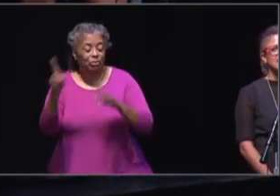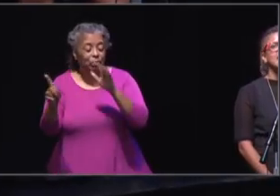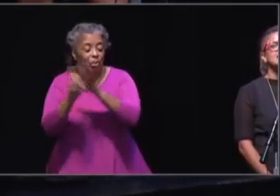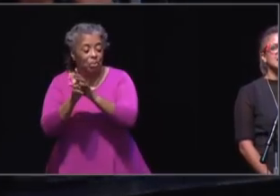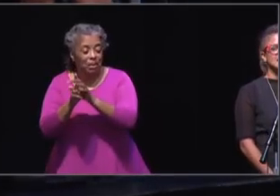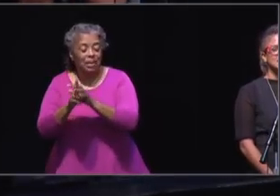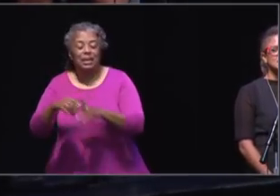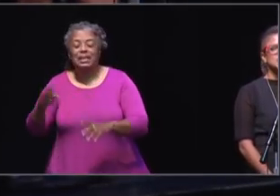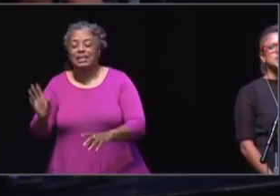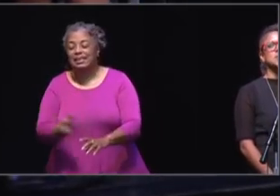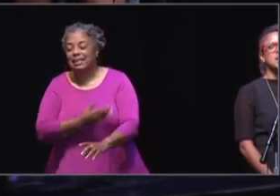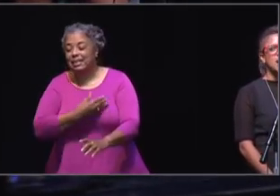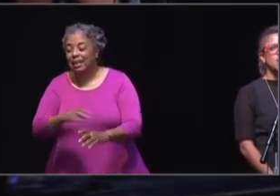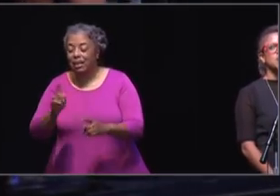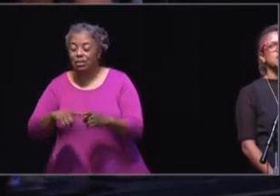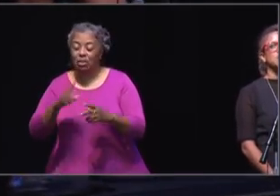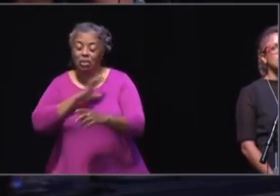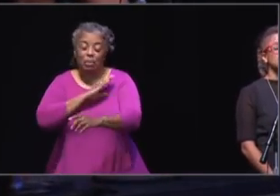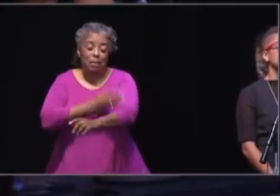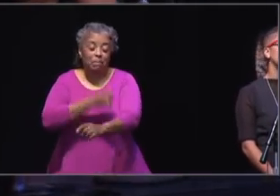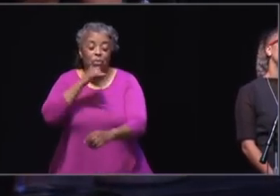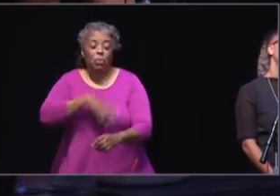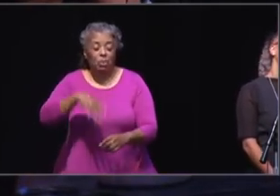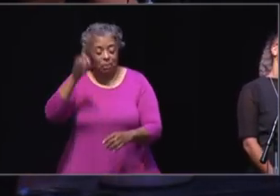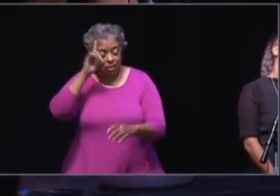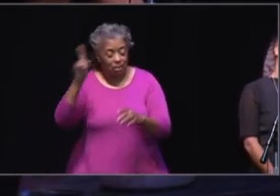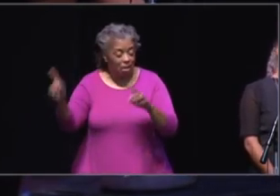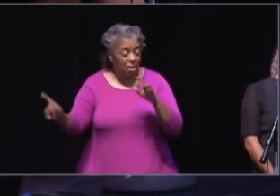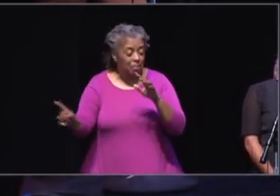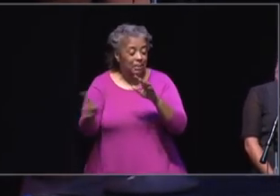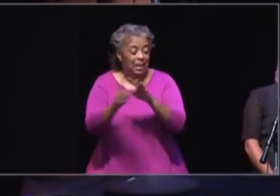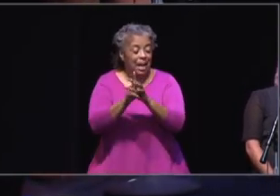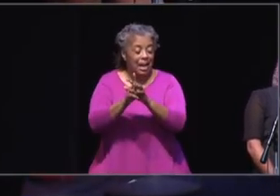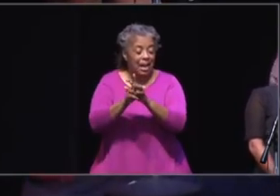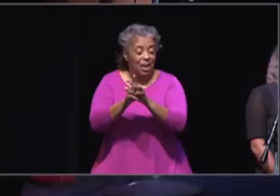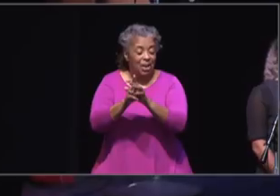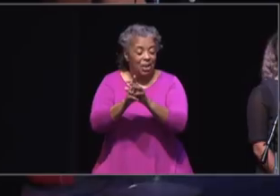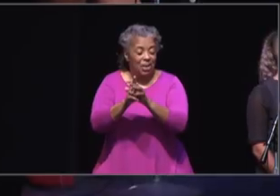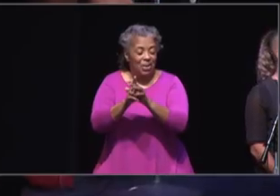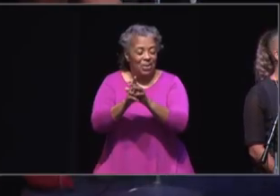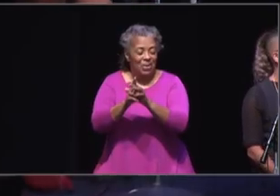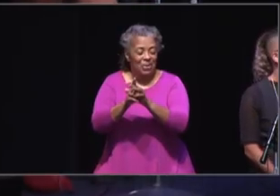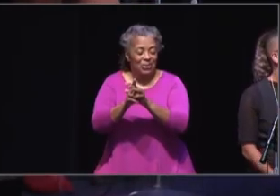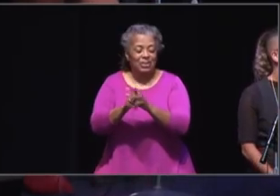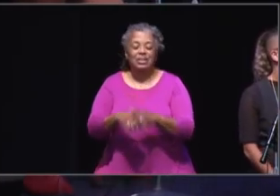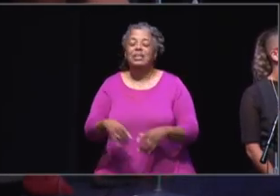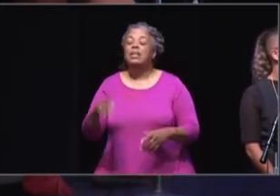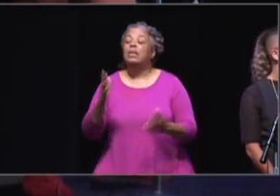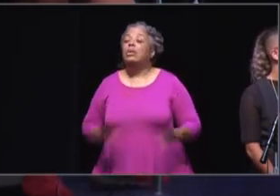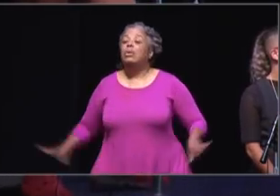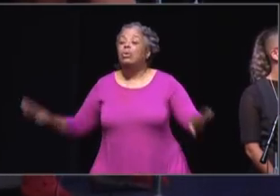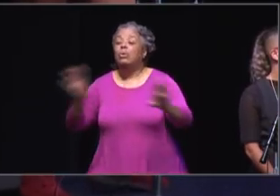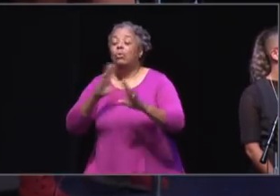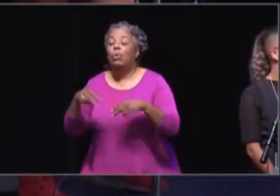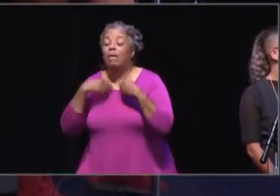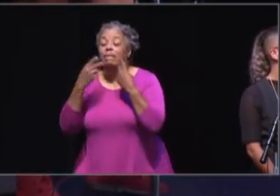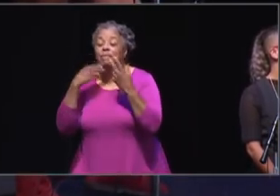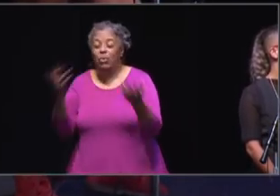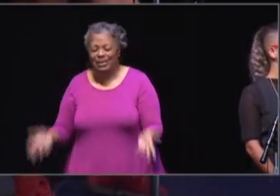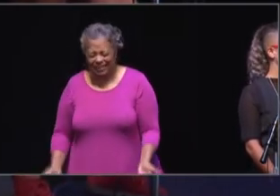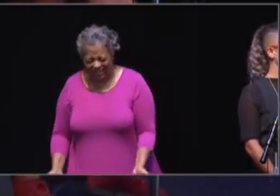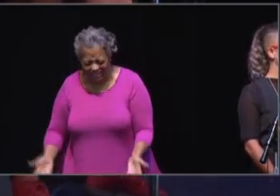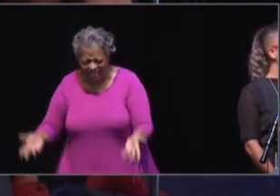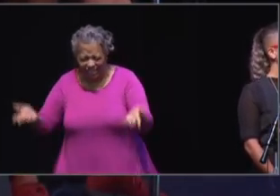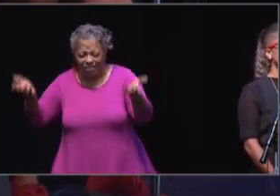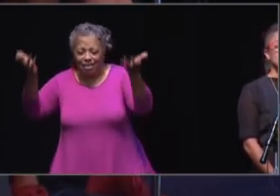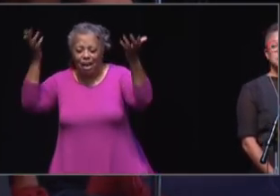And sing till the power of the women come down. Yes, lift up your